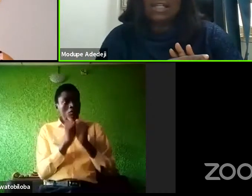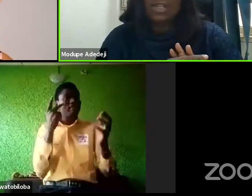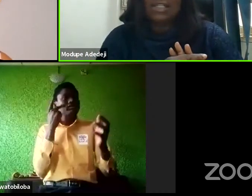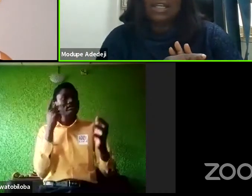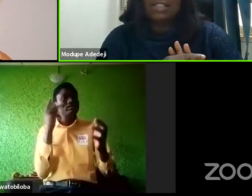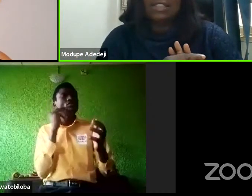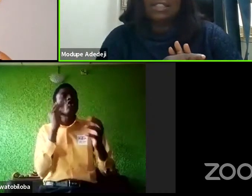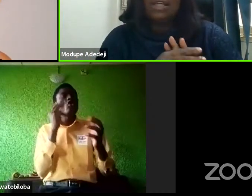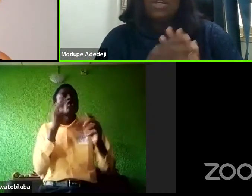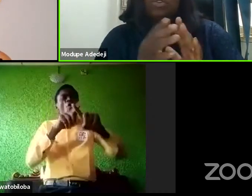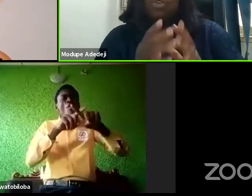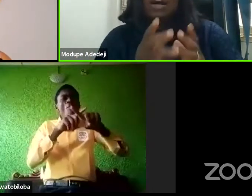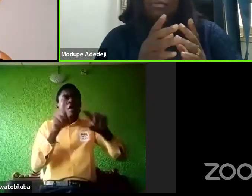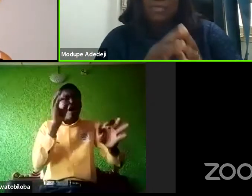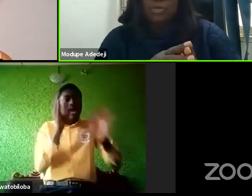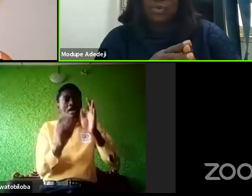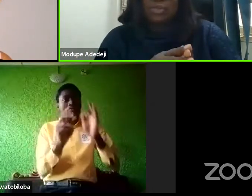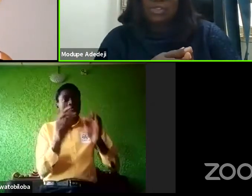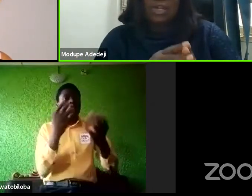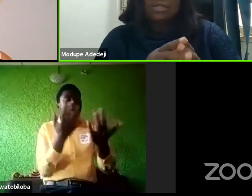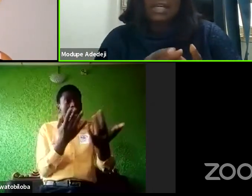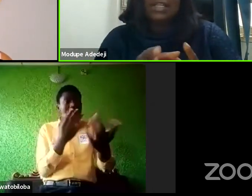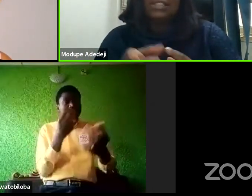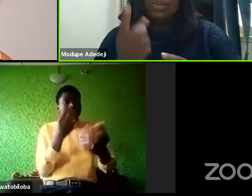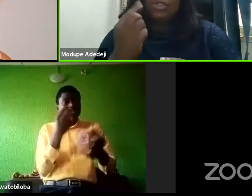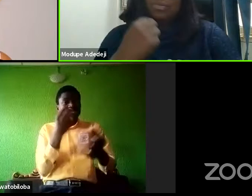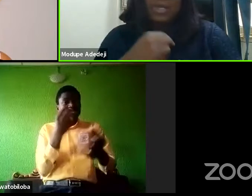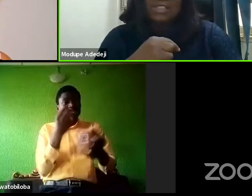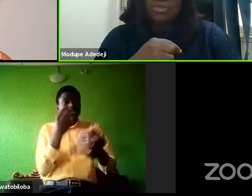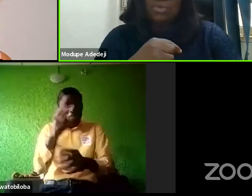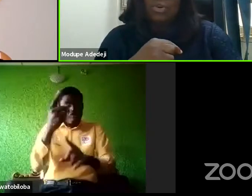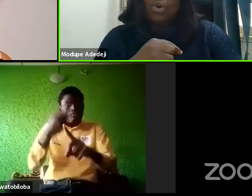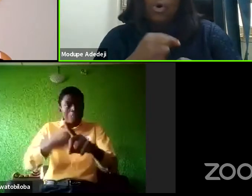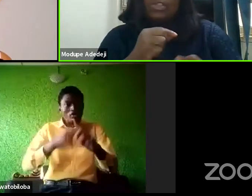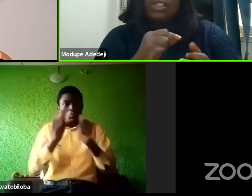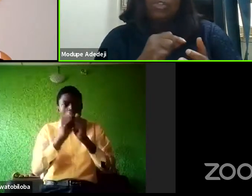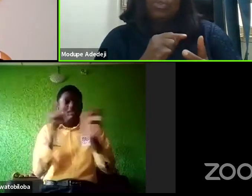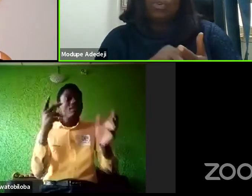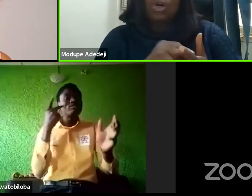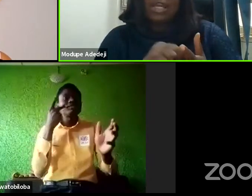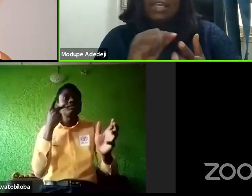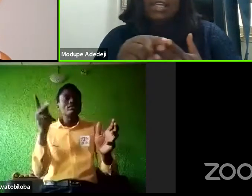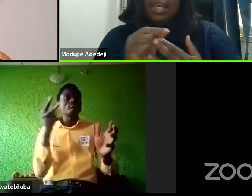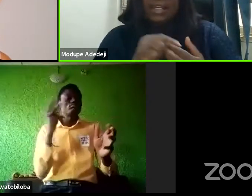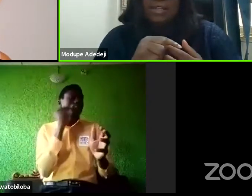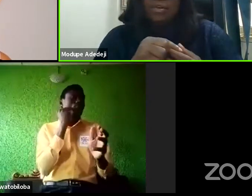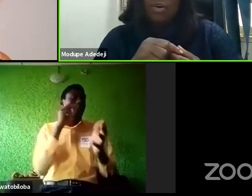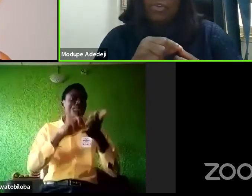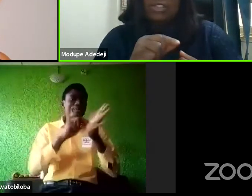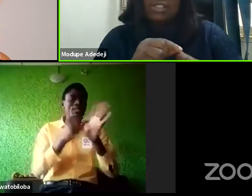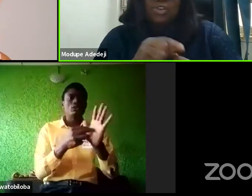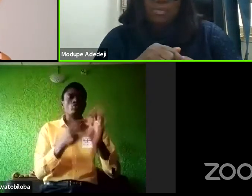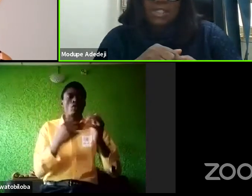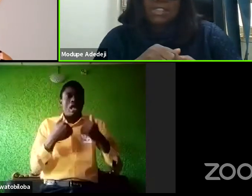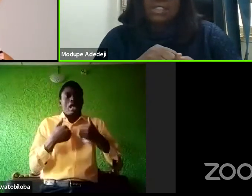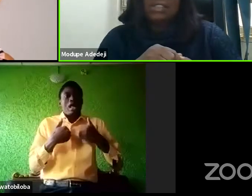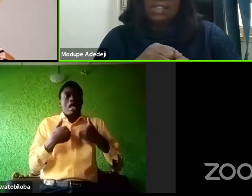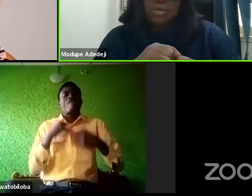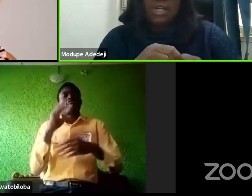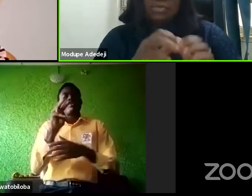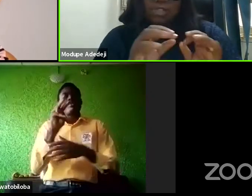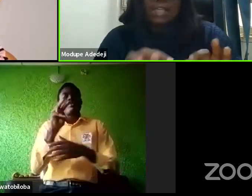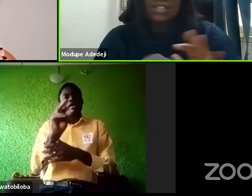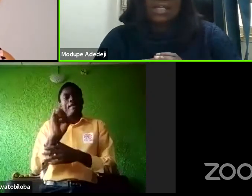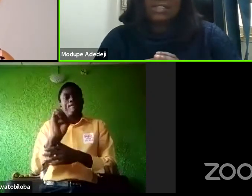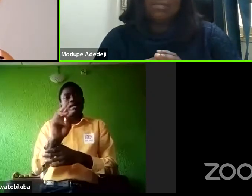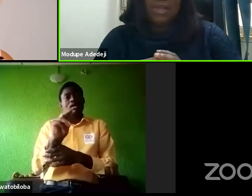then that is actually that you have menopause. So that's why I said it's retrospective. So until you clock a year of not seeing your menses, they